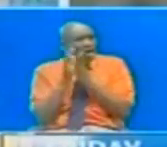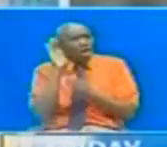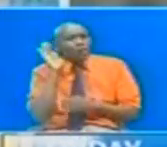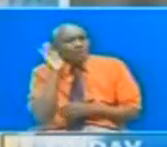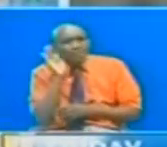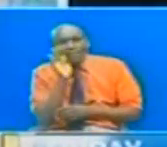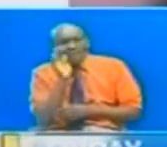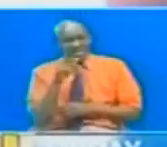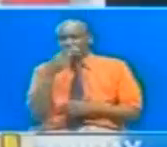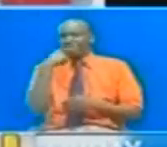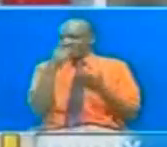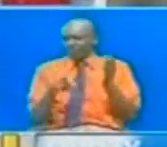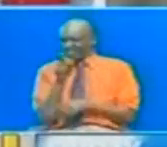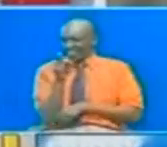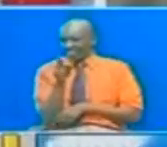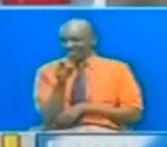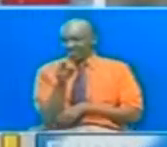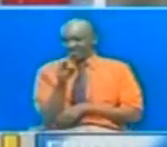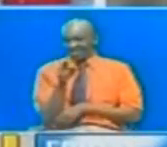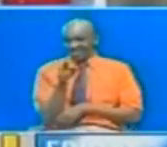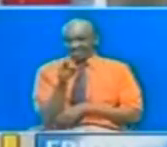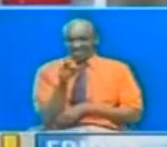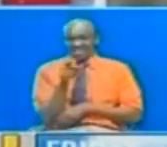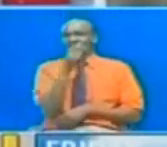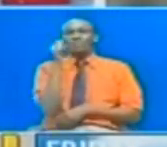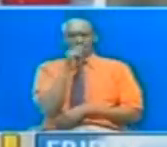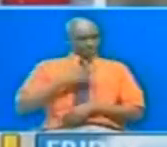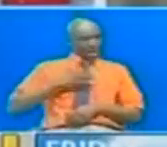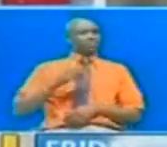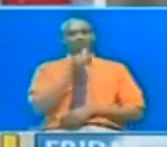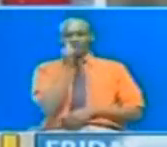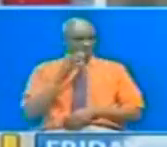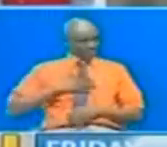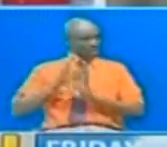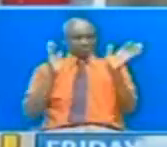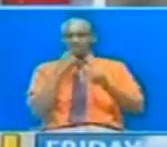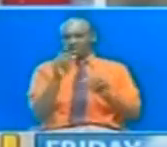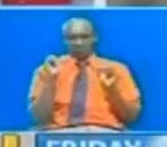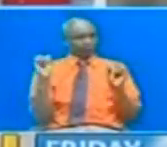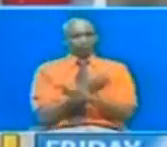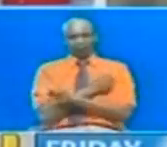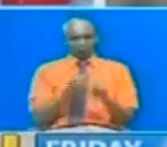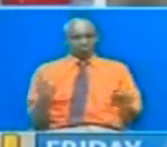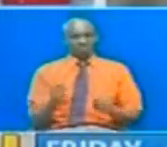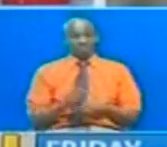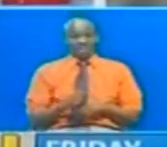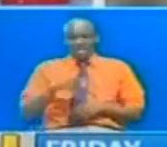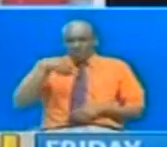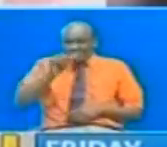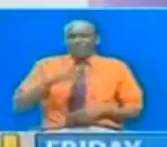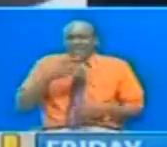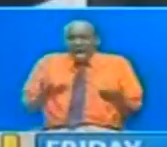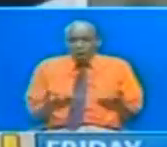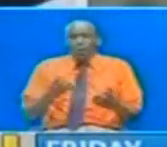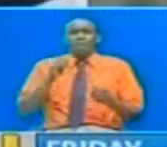Ni nini alikuwa anakuambia? Ni secret yangu. Oh, ni secret yako na yeye. Eh. Na how was it kuperform mbele yao presidents? Watu